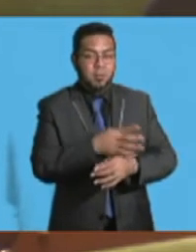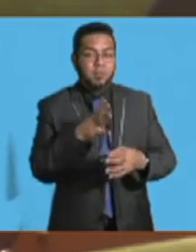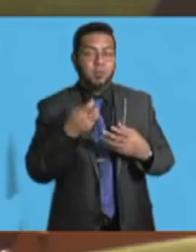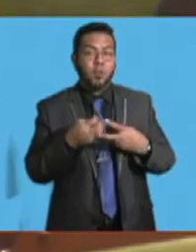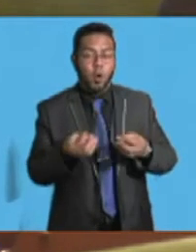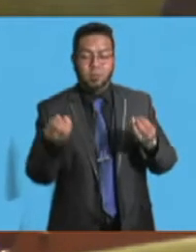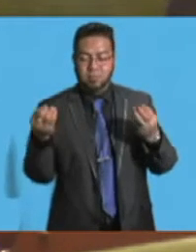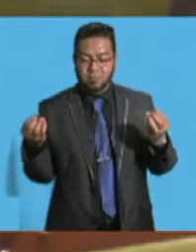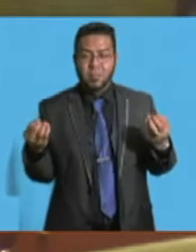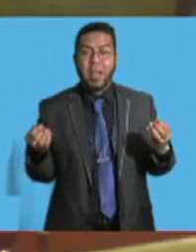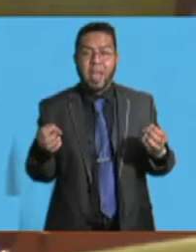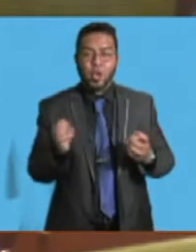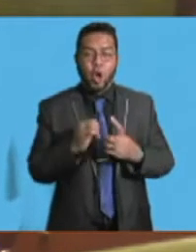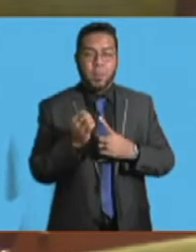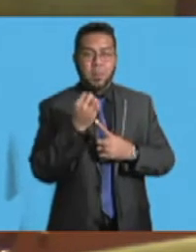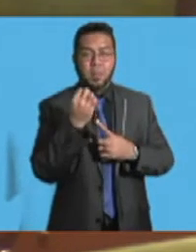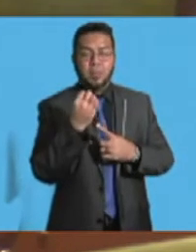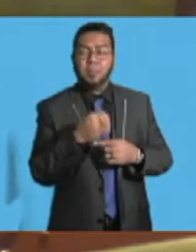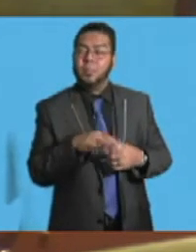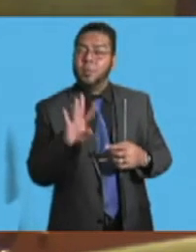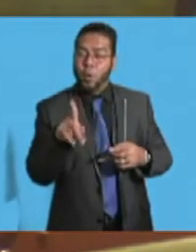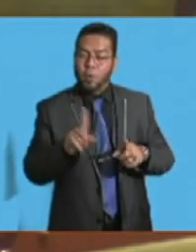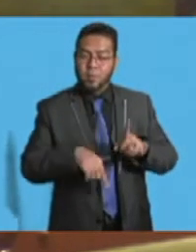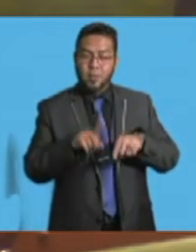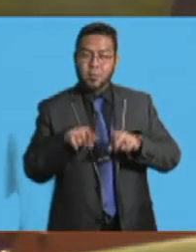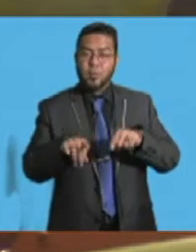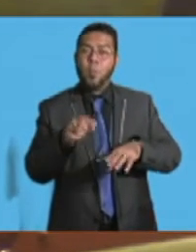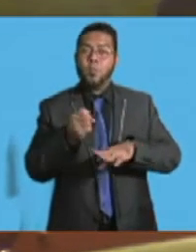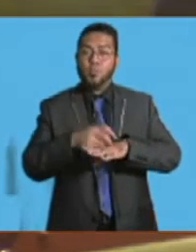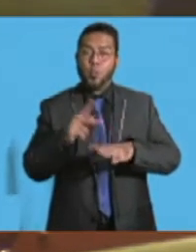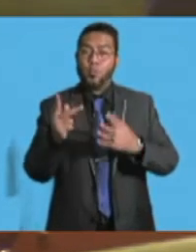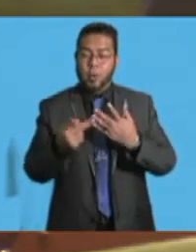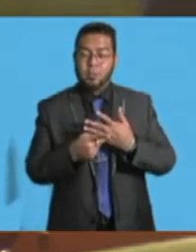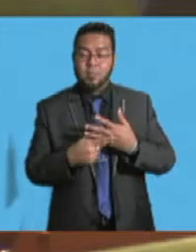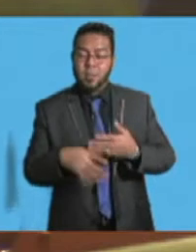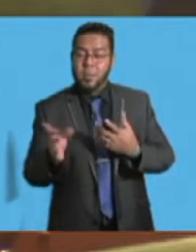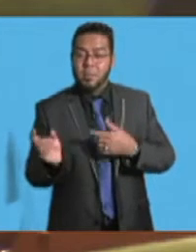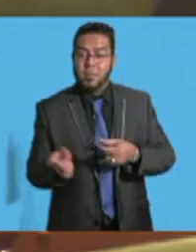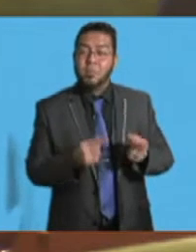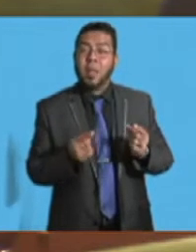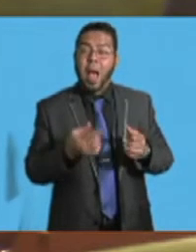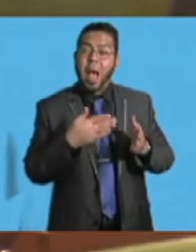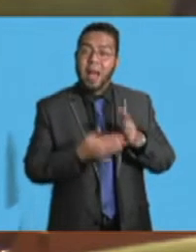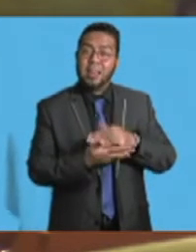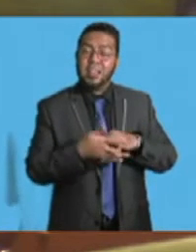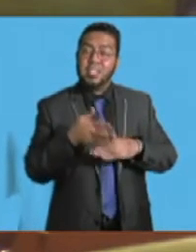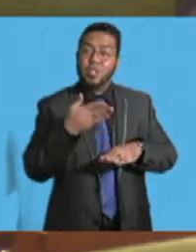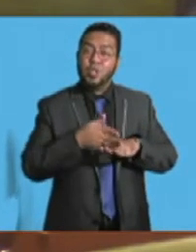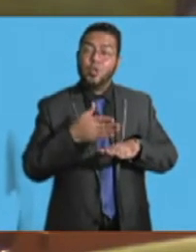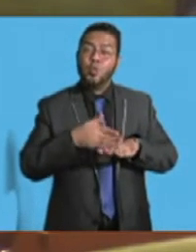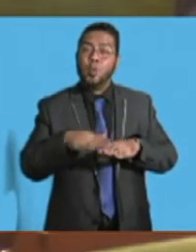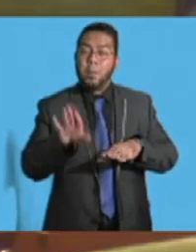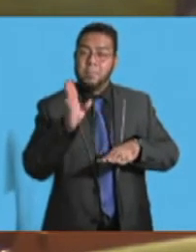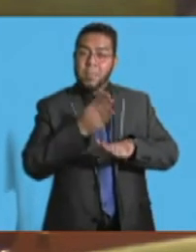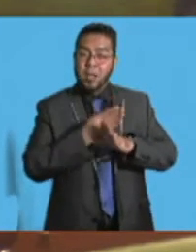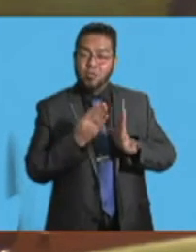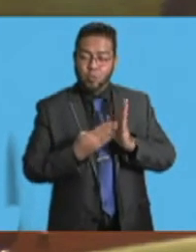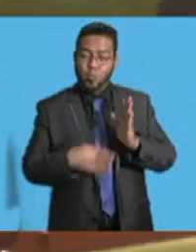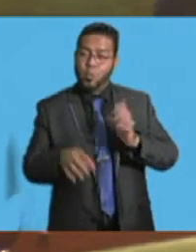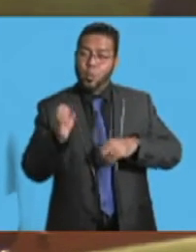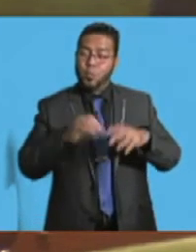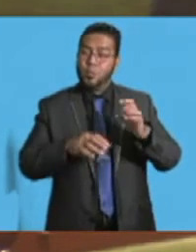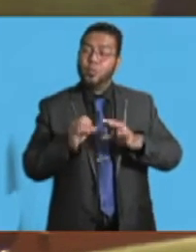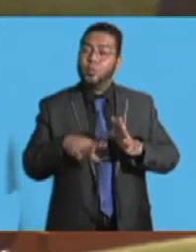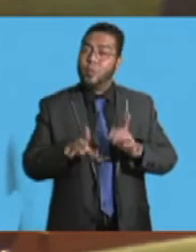dynamic economy. The various programs to be implemented by the Ministry of Agriculture under this new budget will contribute immensely to fixing